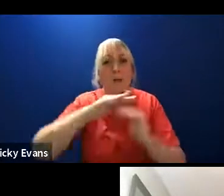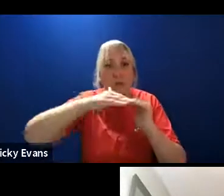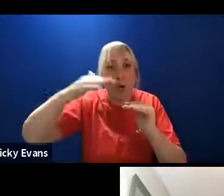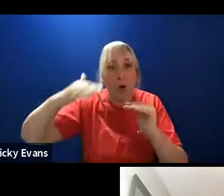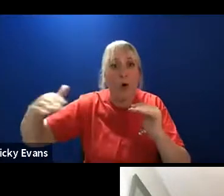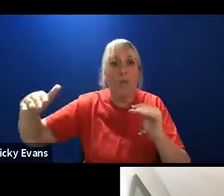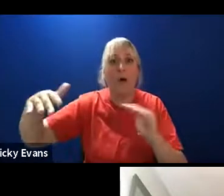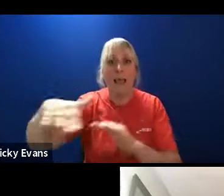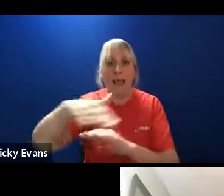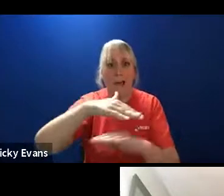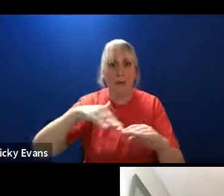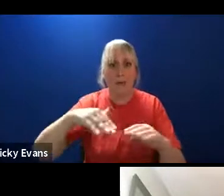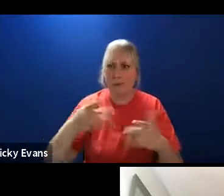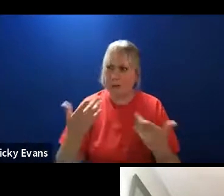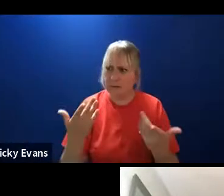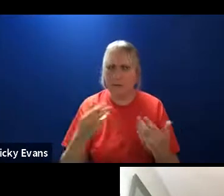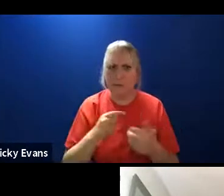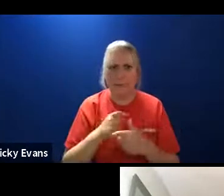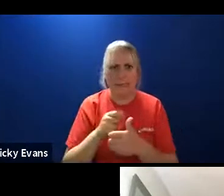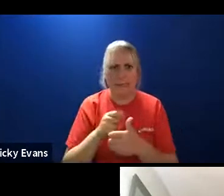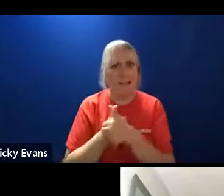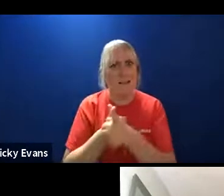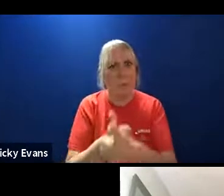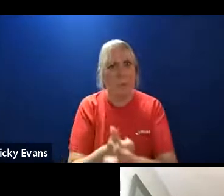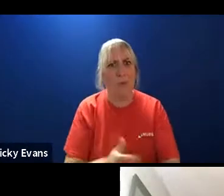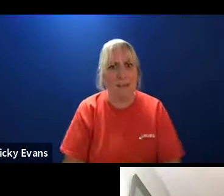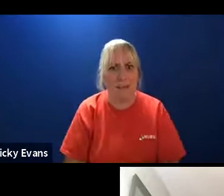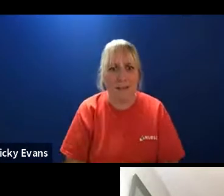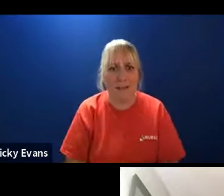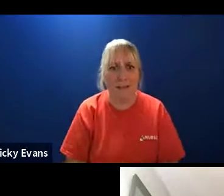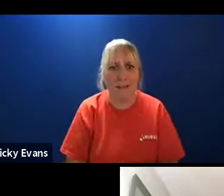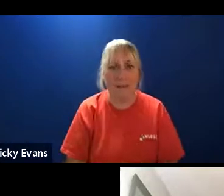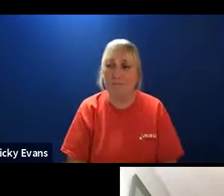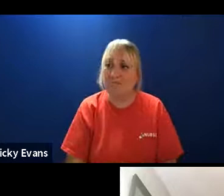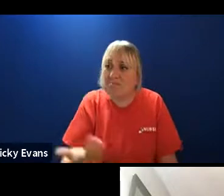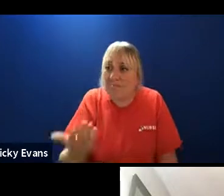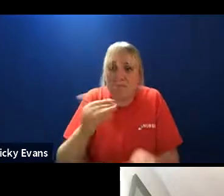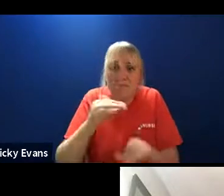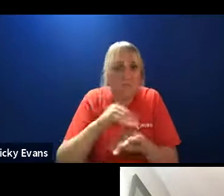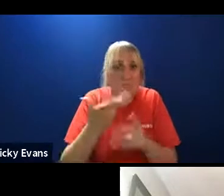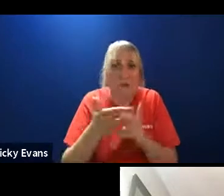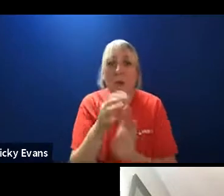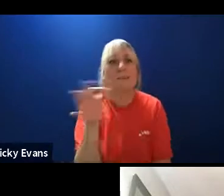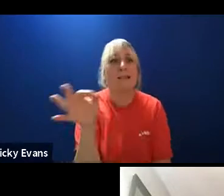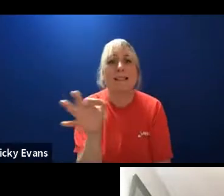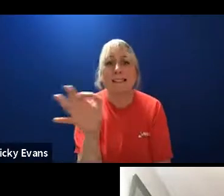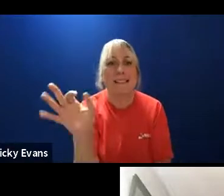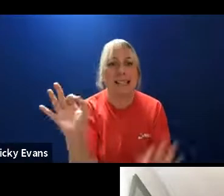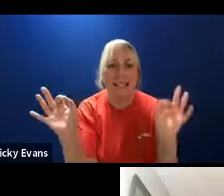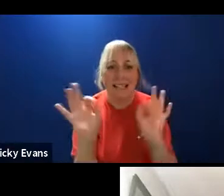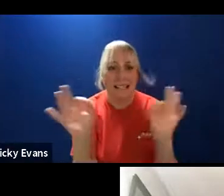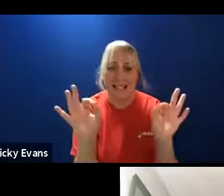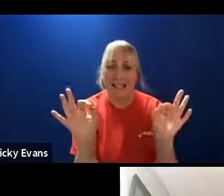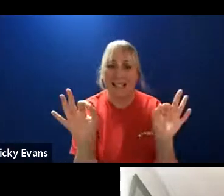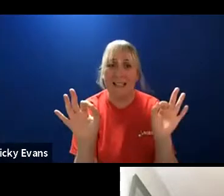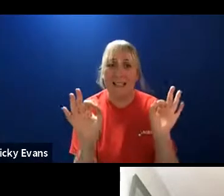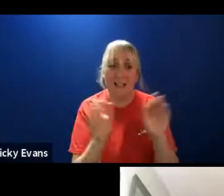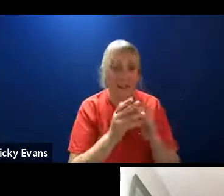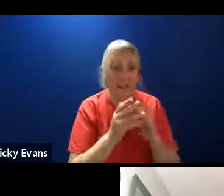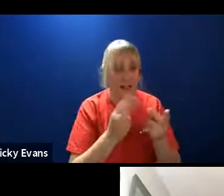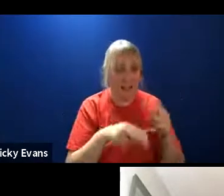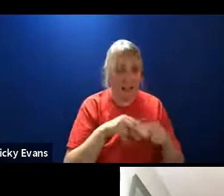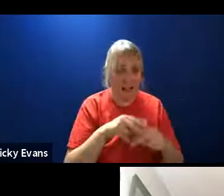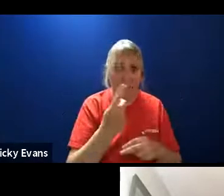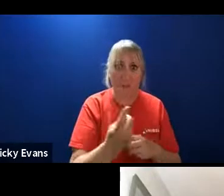were catered for. So it didn't matter that you were not in Havana or Santiago or one of the big cities. If you